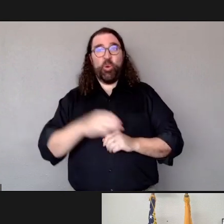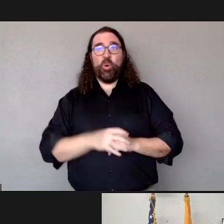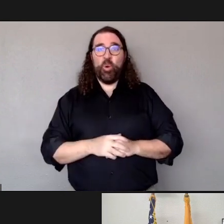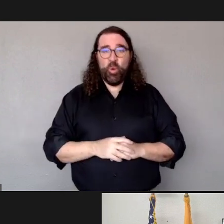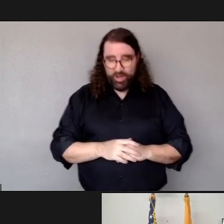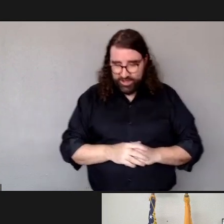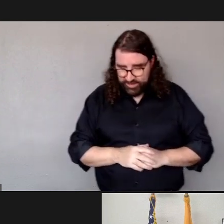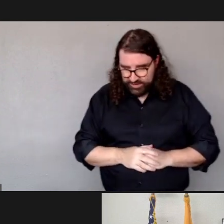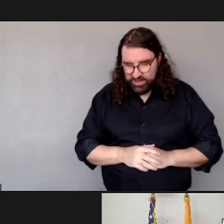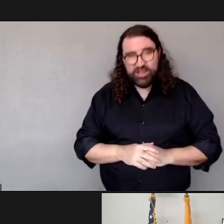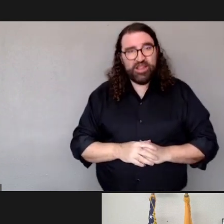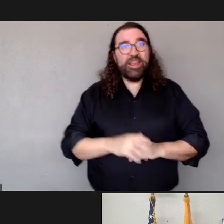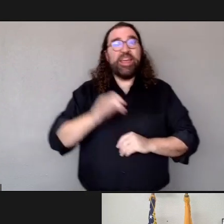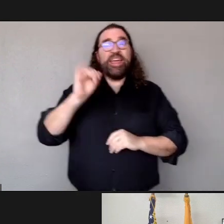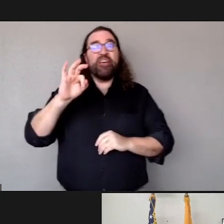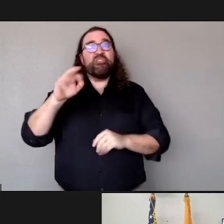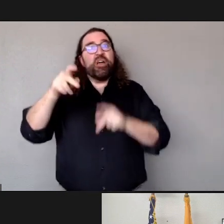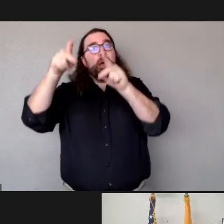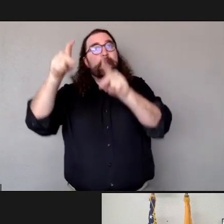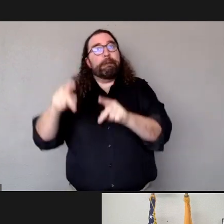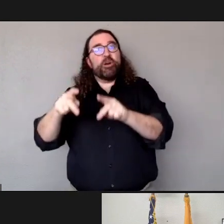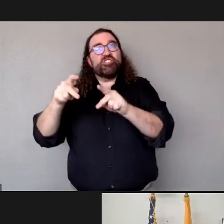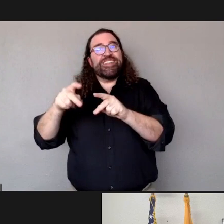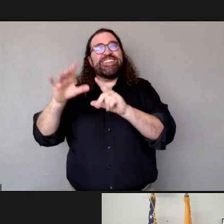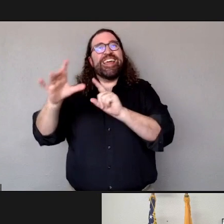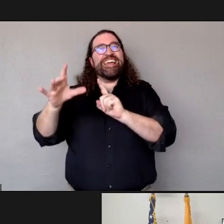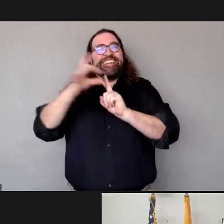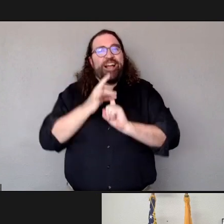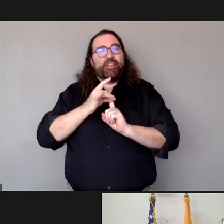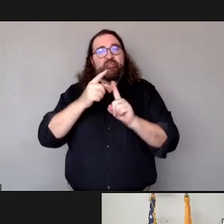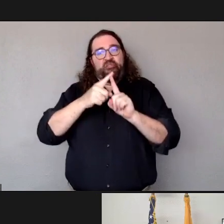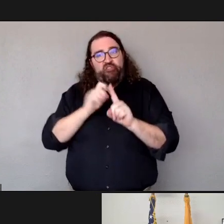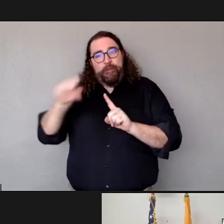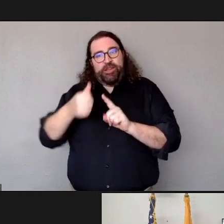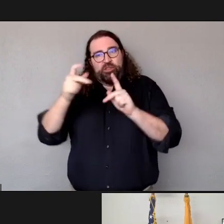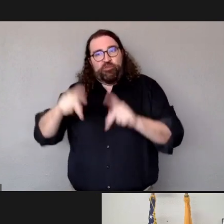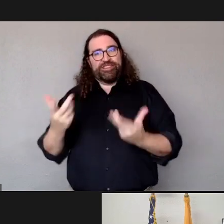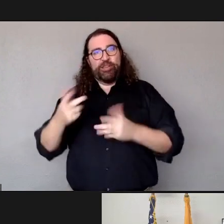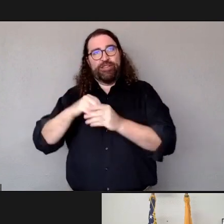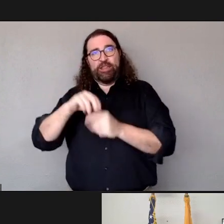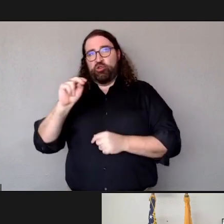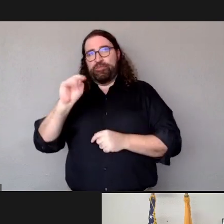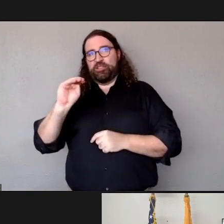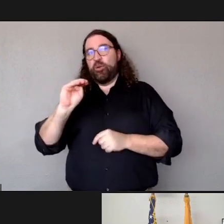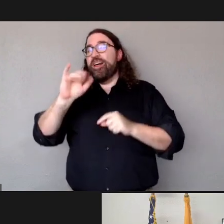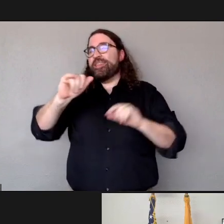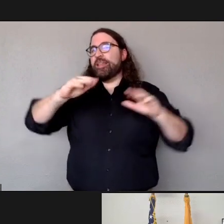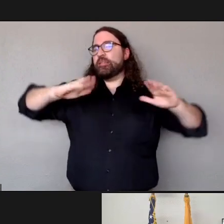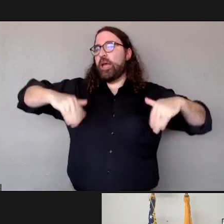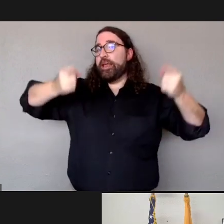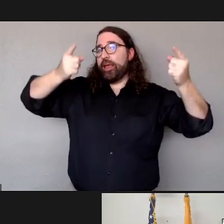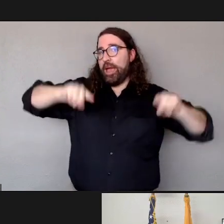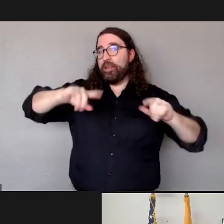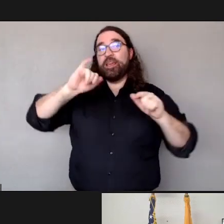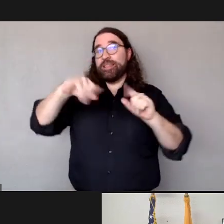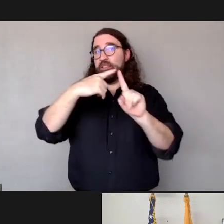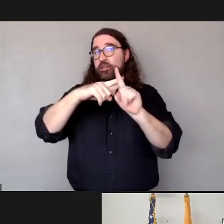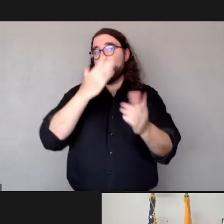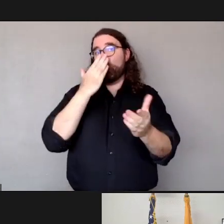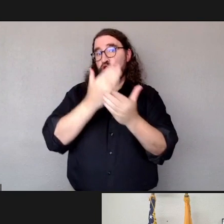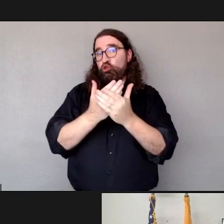a case that they got it from someone in New Mexico. So that actually hasn't happened yet. And so that's good, because that means